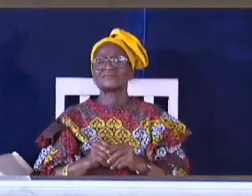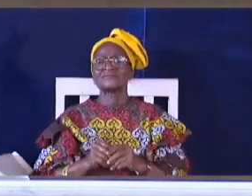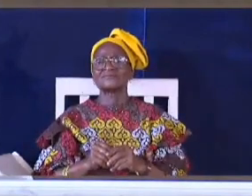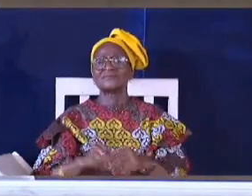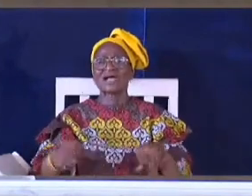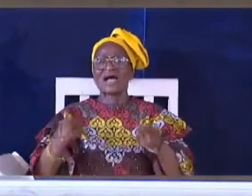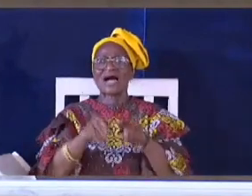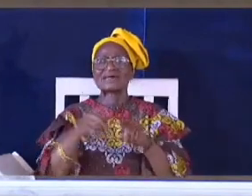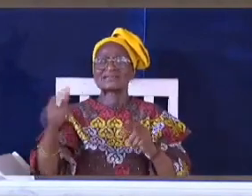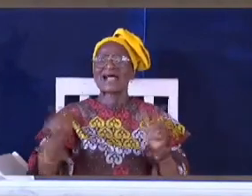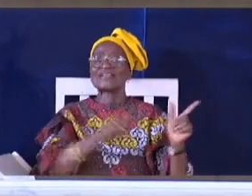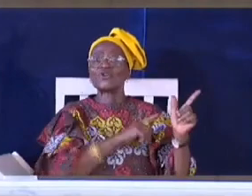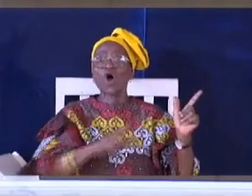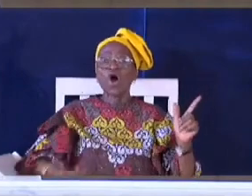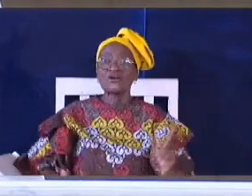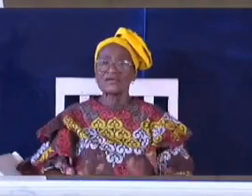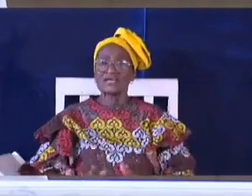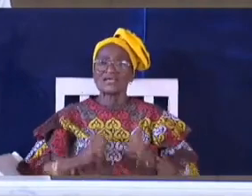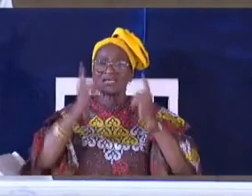As the Lord lives,